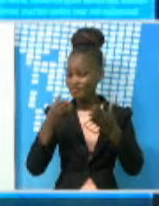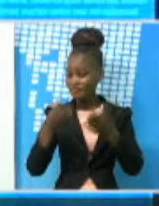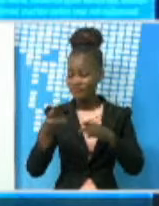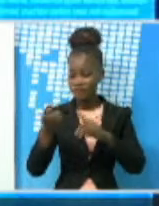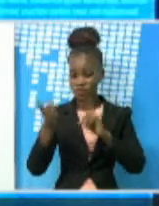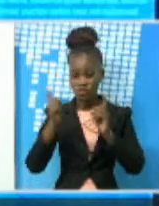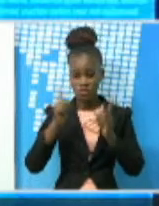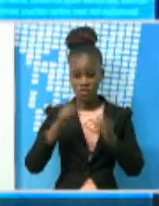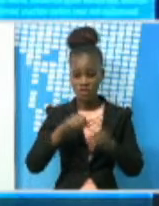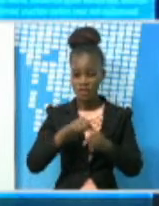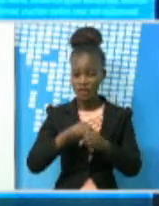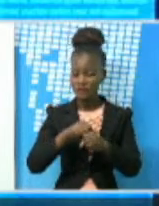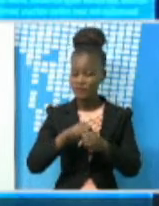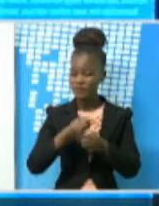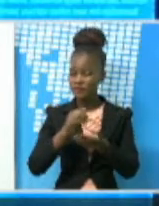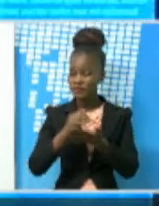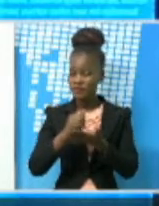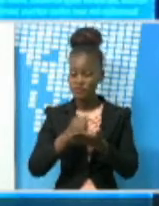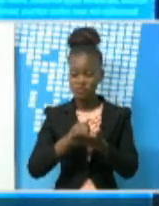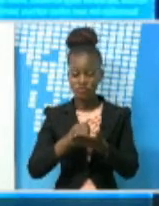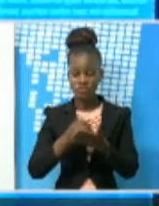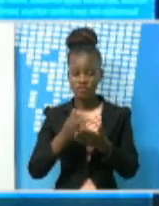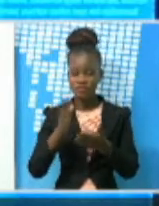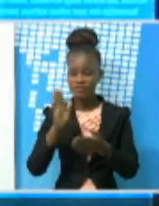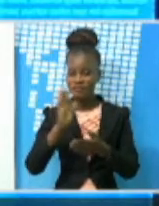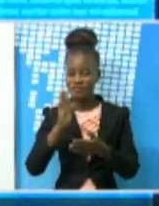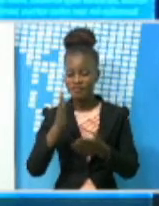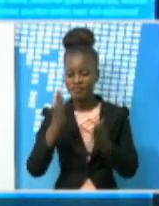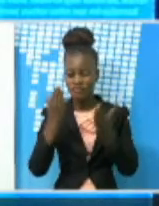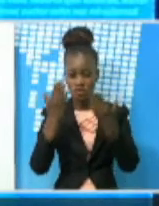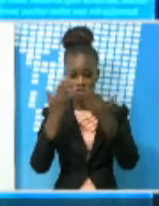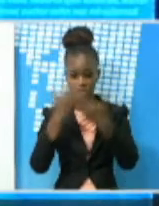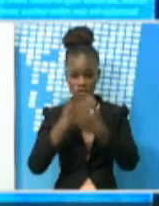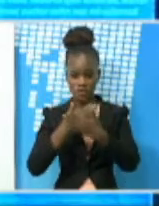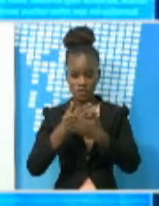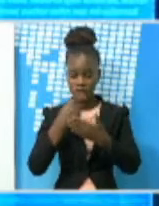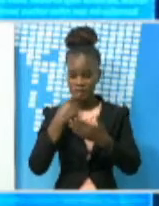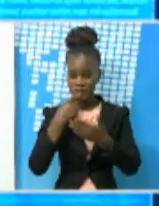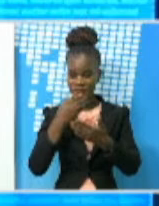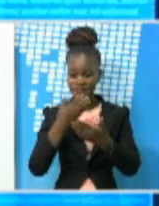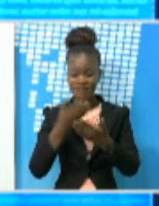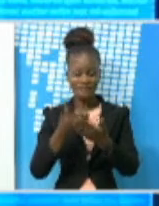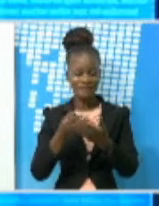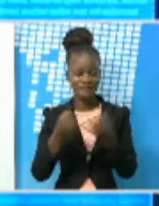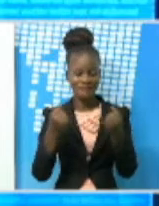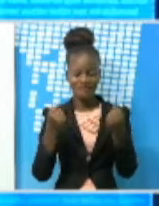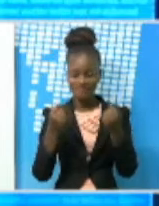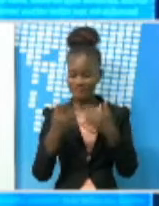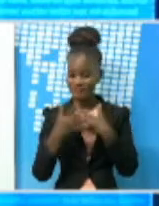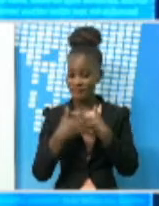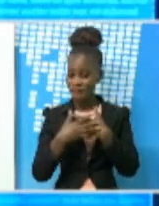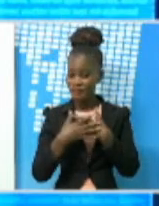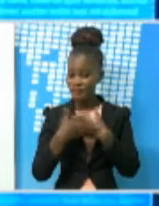been Business Today. We do wish you a blessed night and a very warm evening wherever